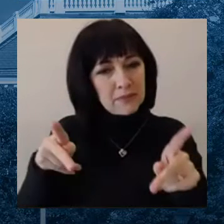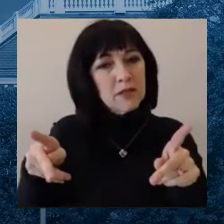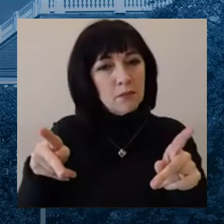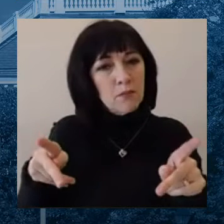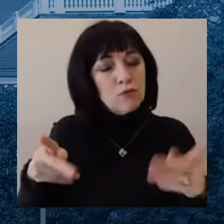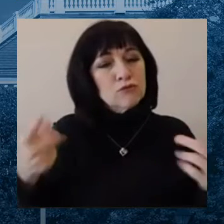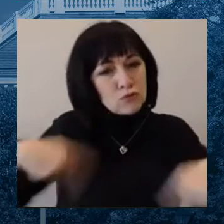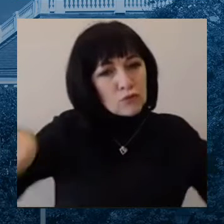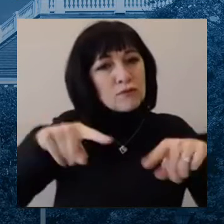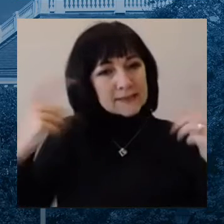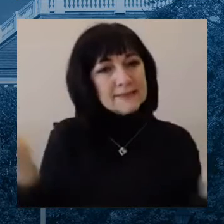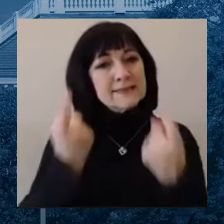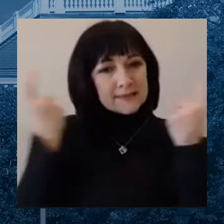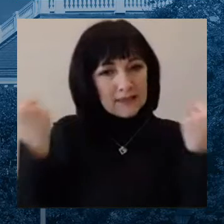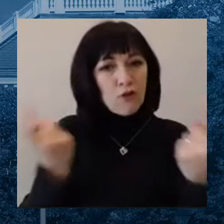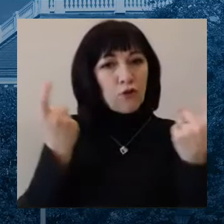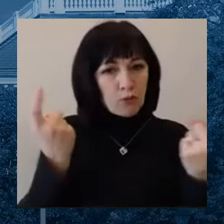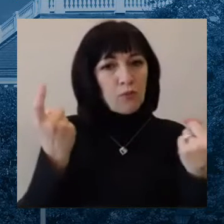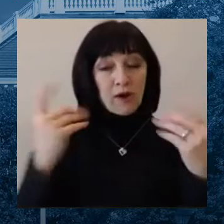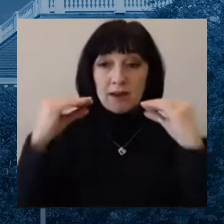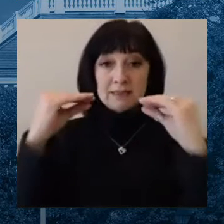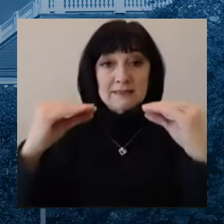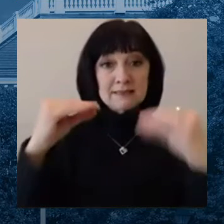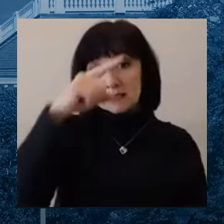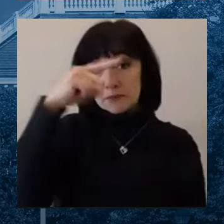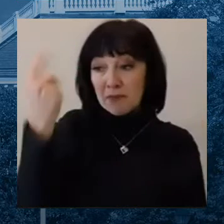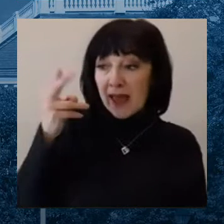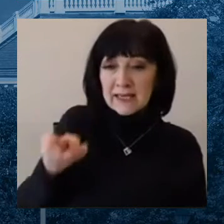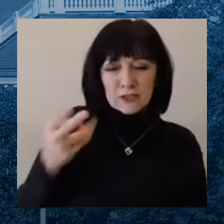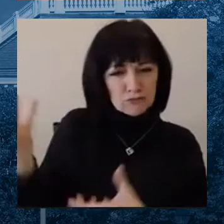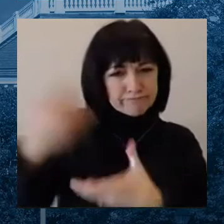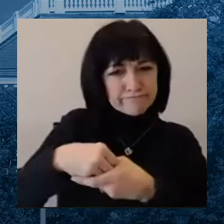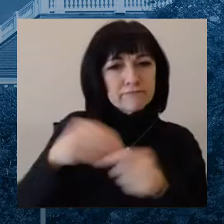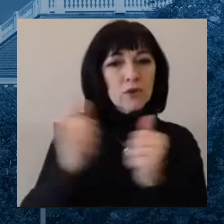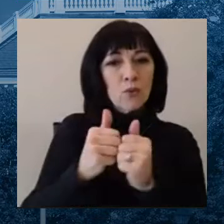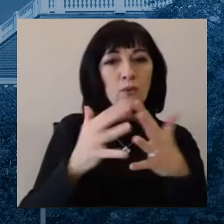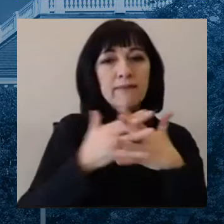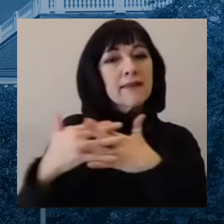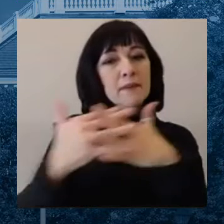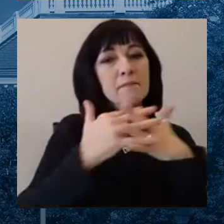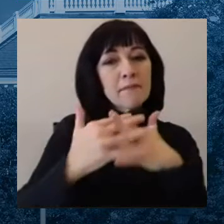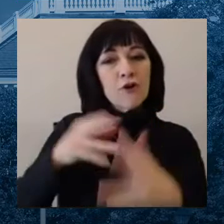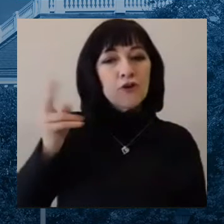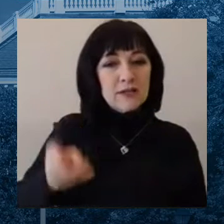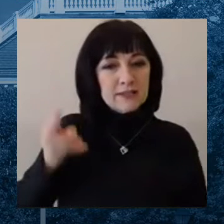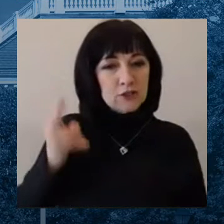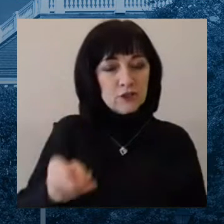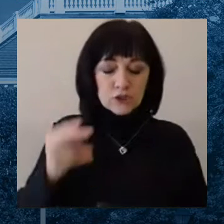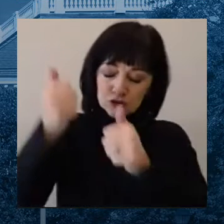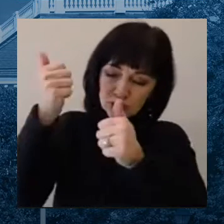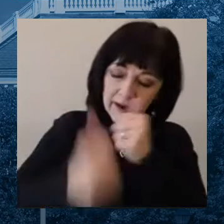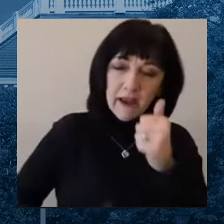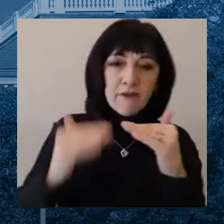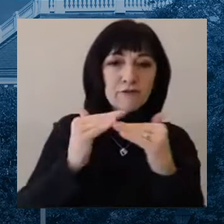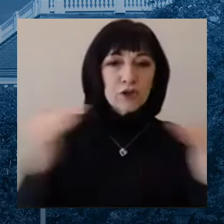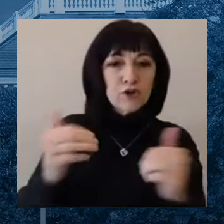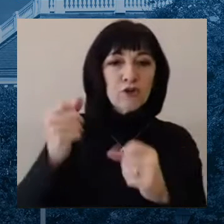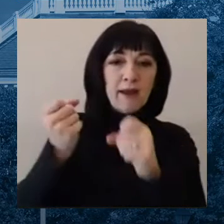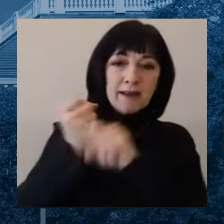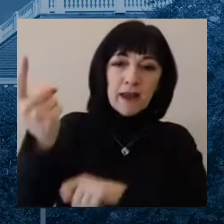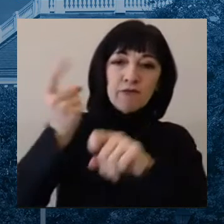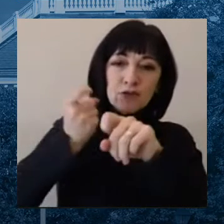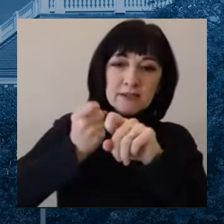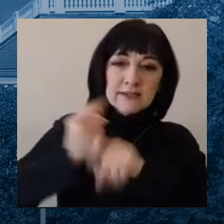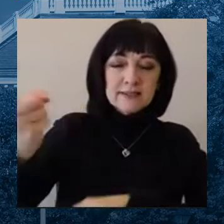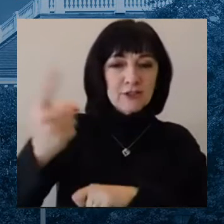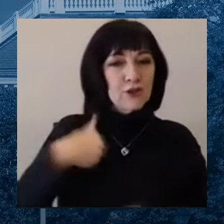as American history throughout the educational system in every grade, throughout every academic year. And I